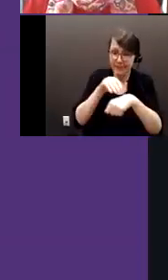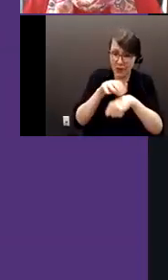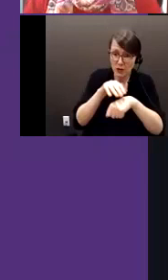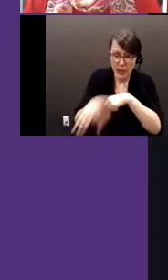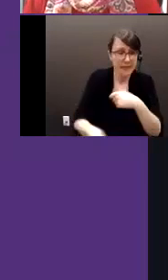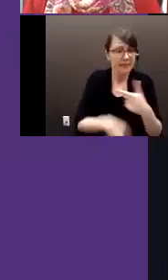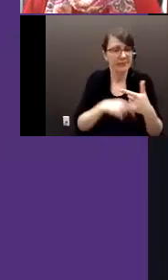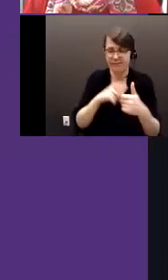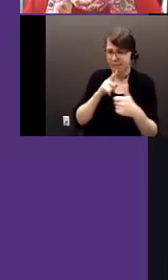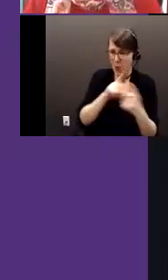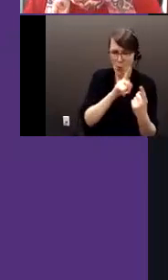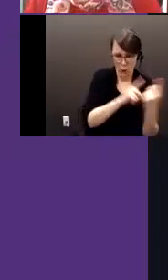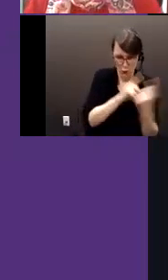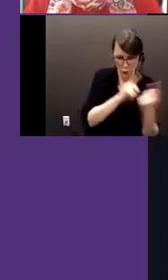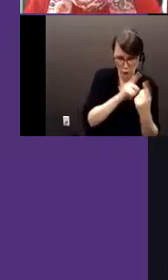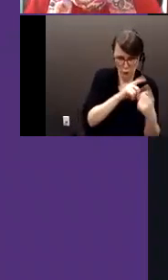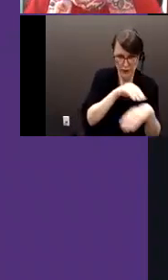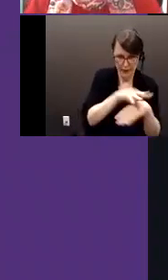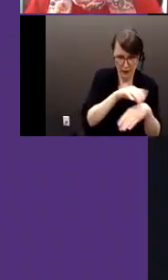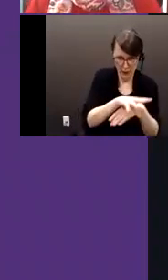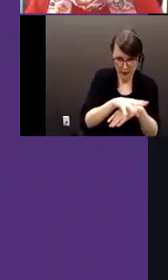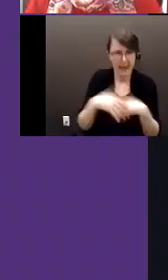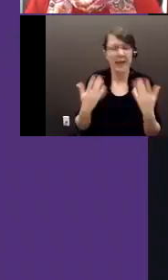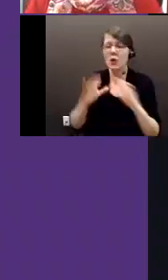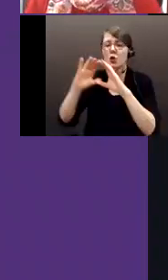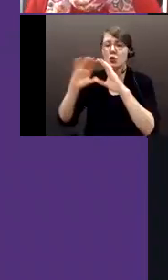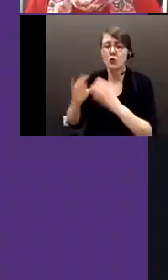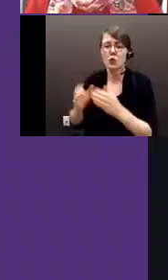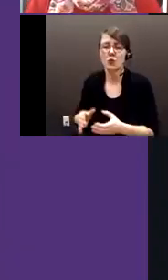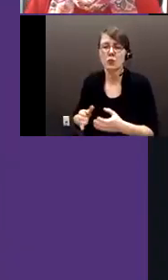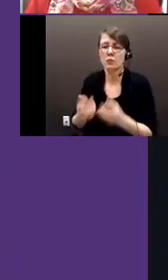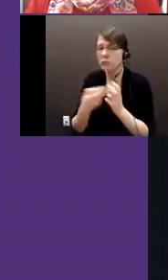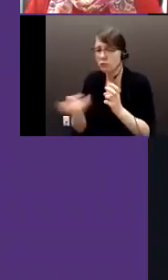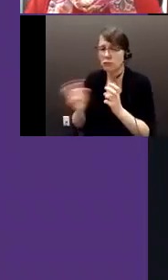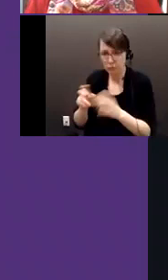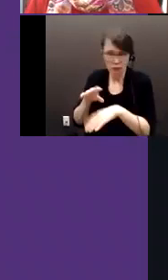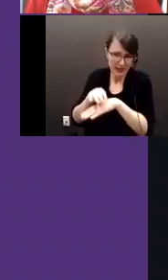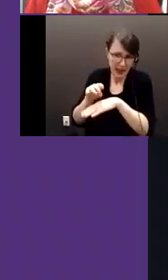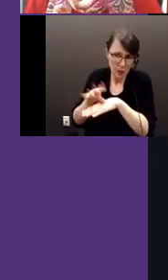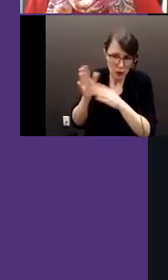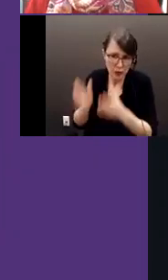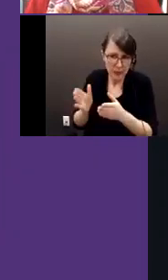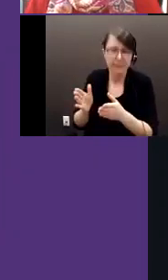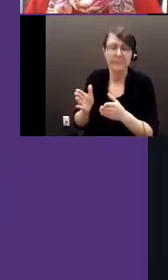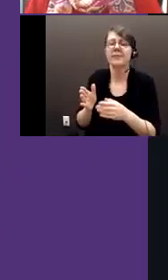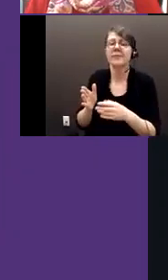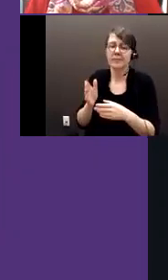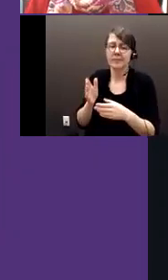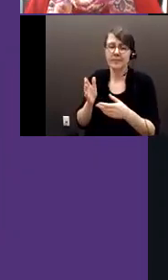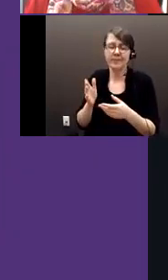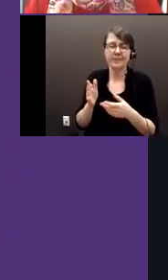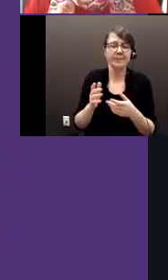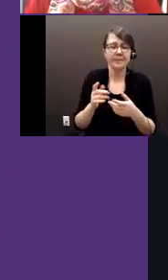both individual counseling and we have a variety of different groups that we also offer to clients that use our